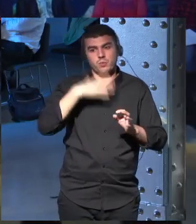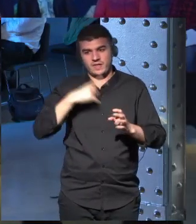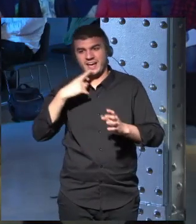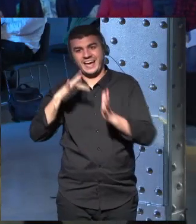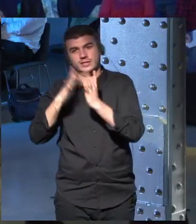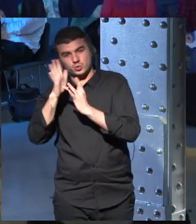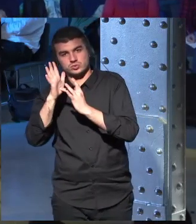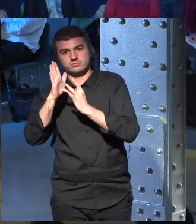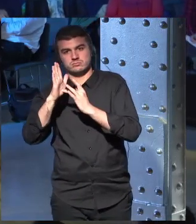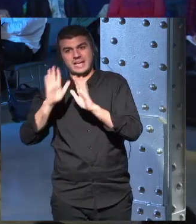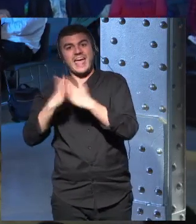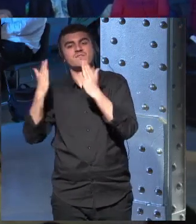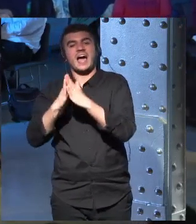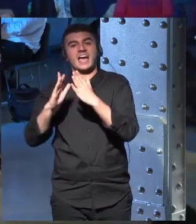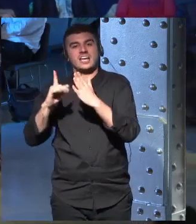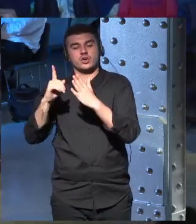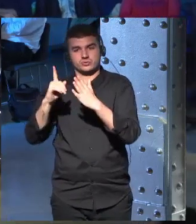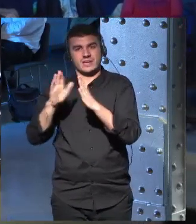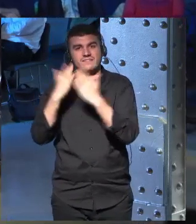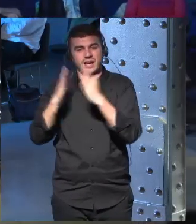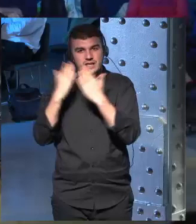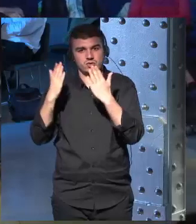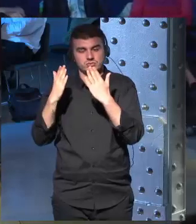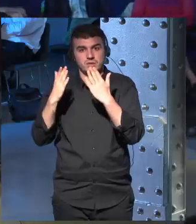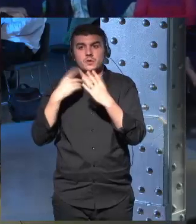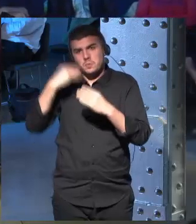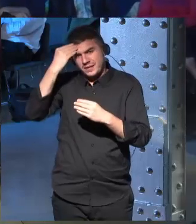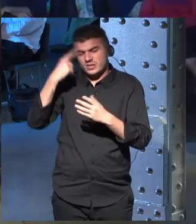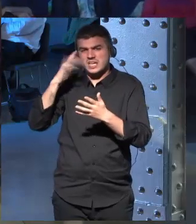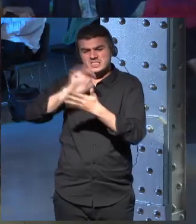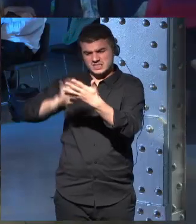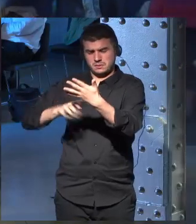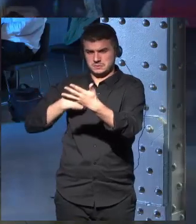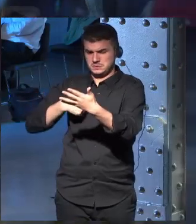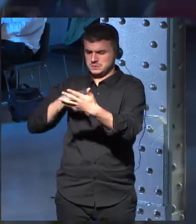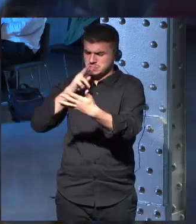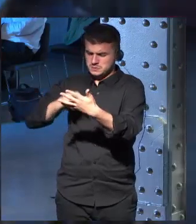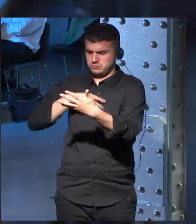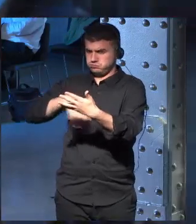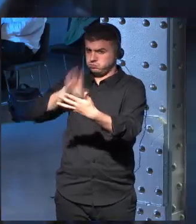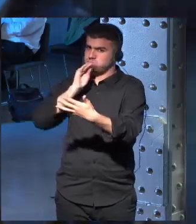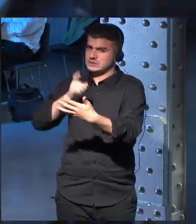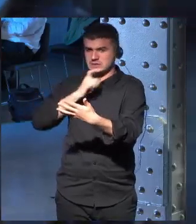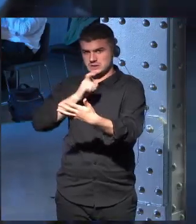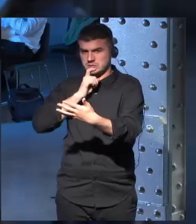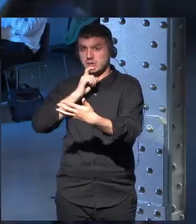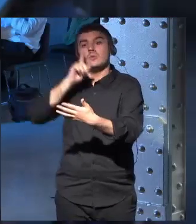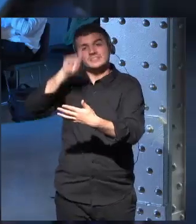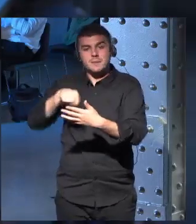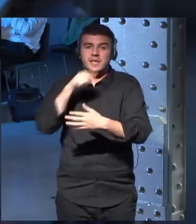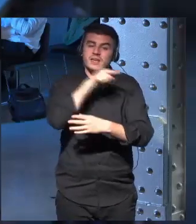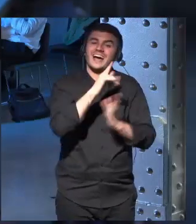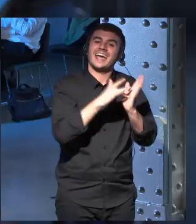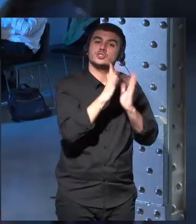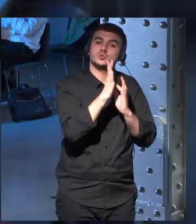very difficult texts to read and interpret, and the Jesus that one absorbs simply by